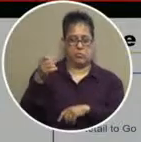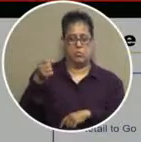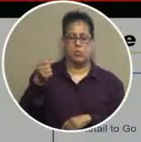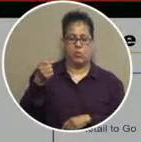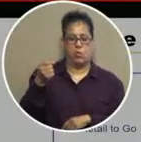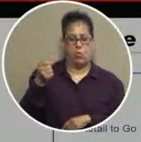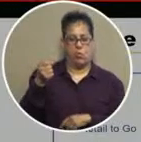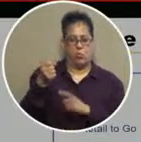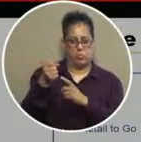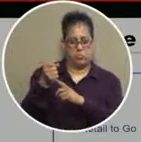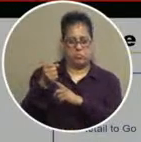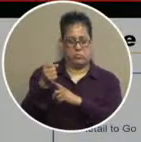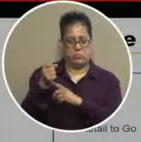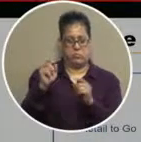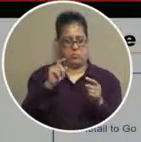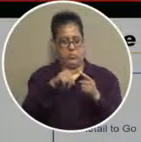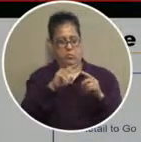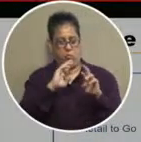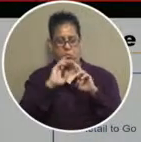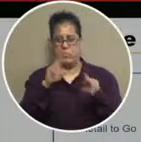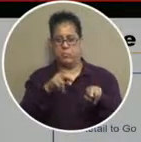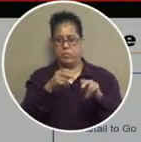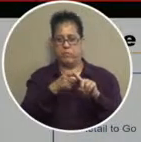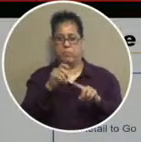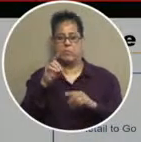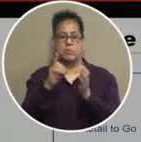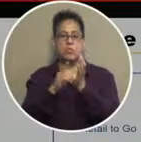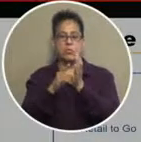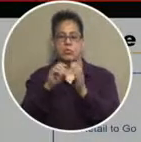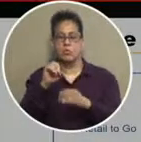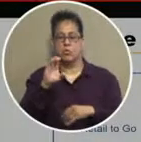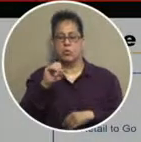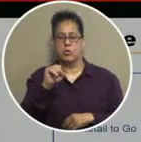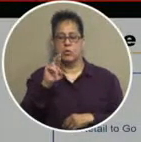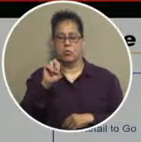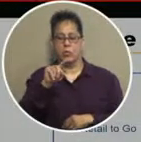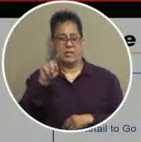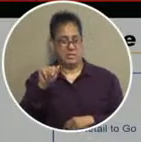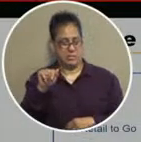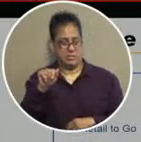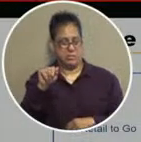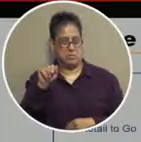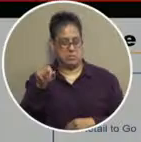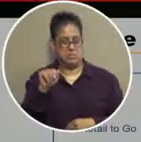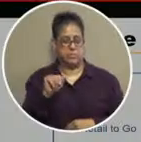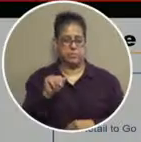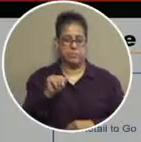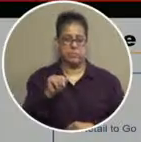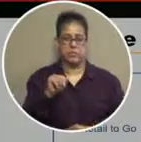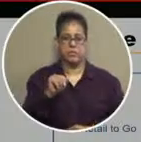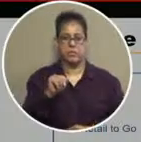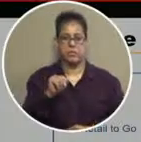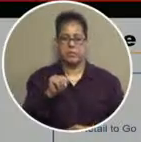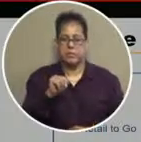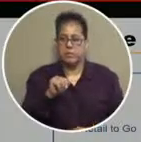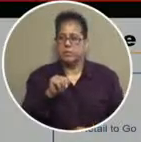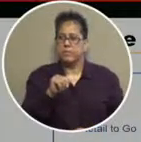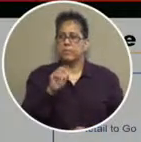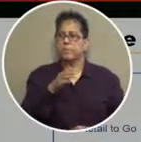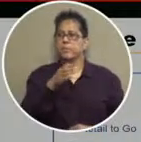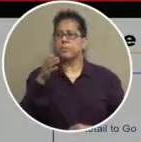through the reports from Dr. Ocaranza, so you'll understand what's being measured and looked at.